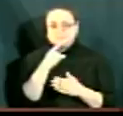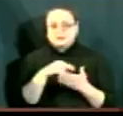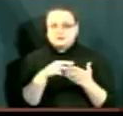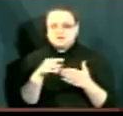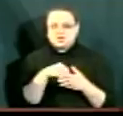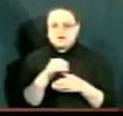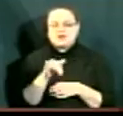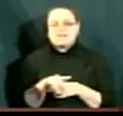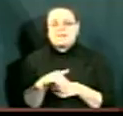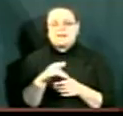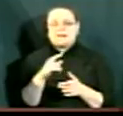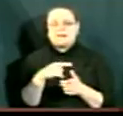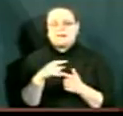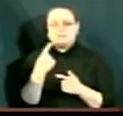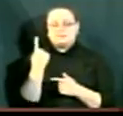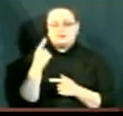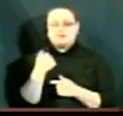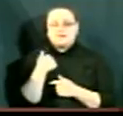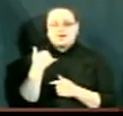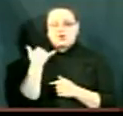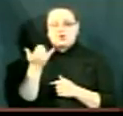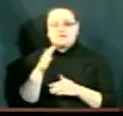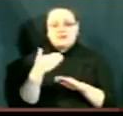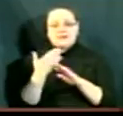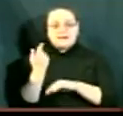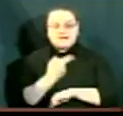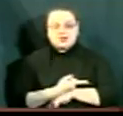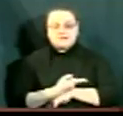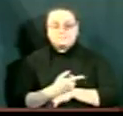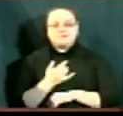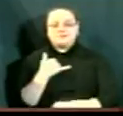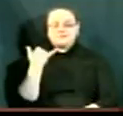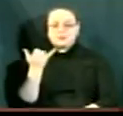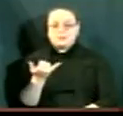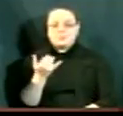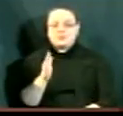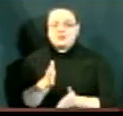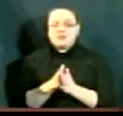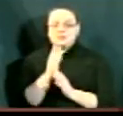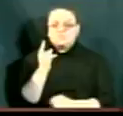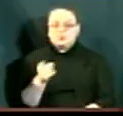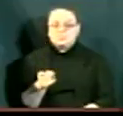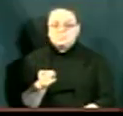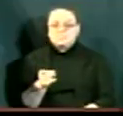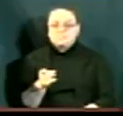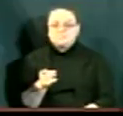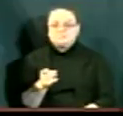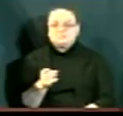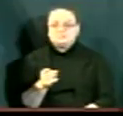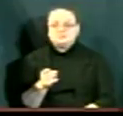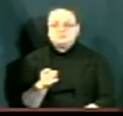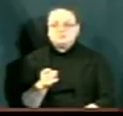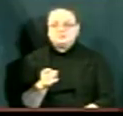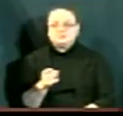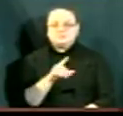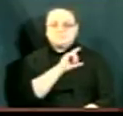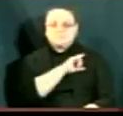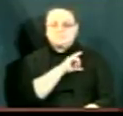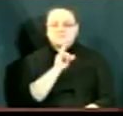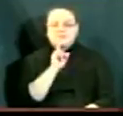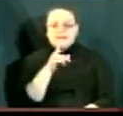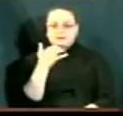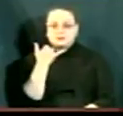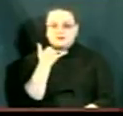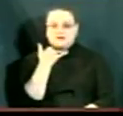into it and for me to call him back the next day. I called back and asked for him, and a policeman answered the